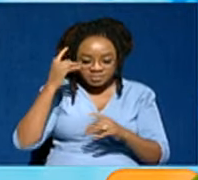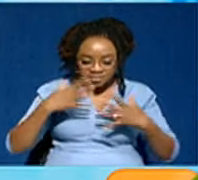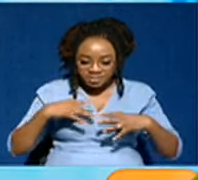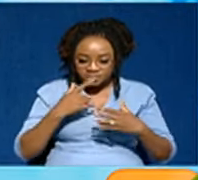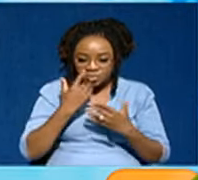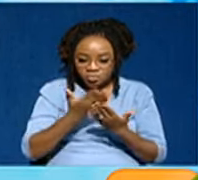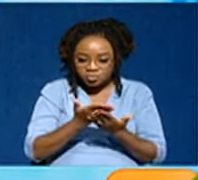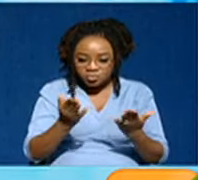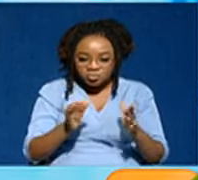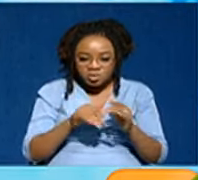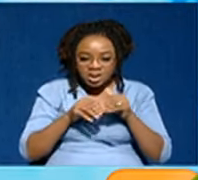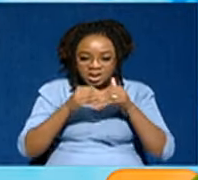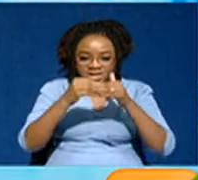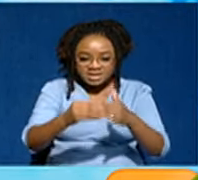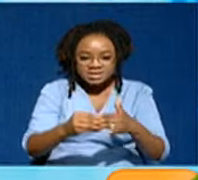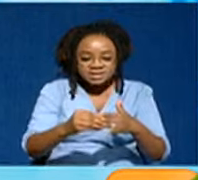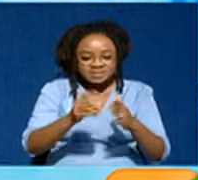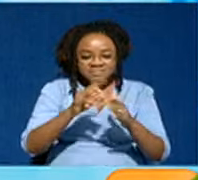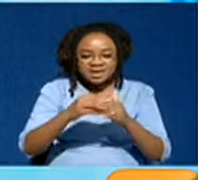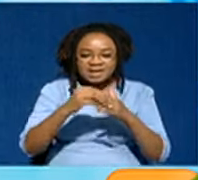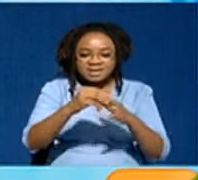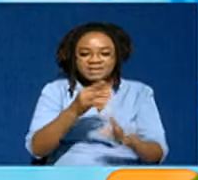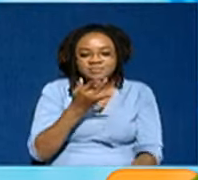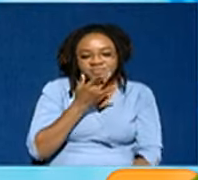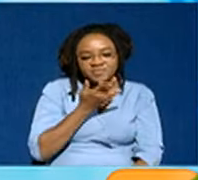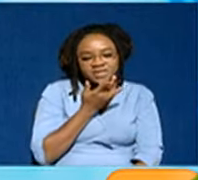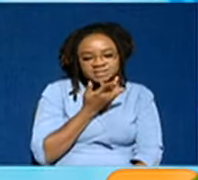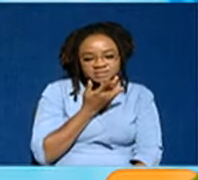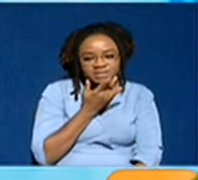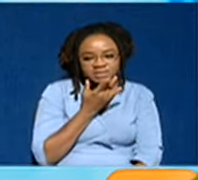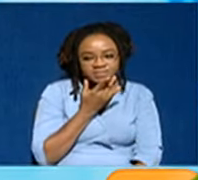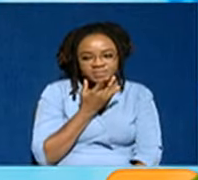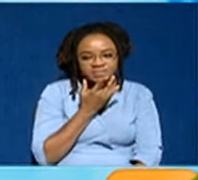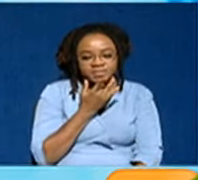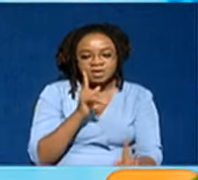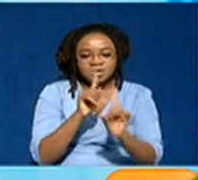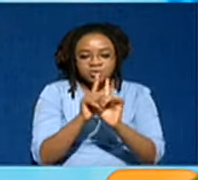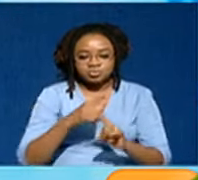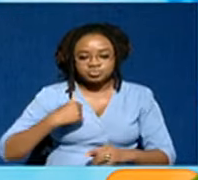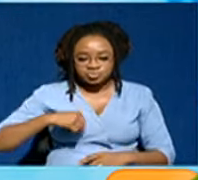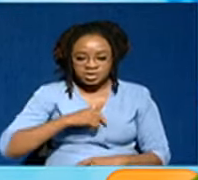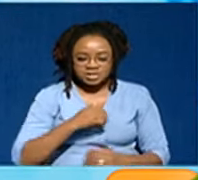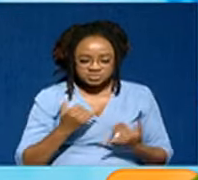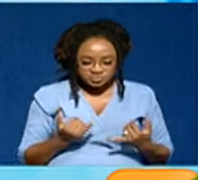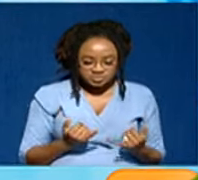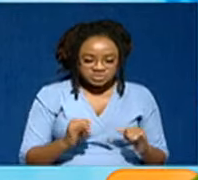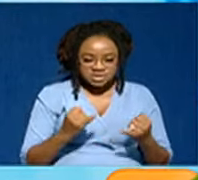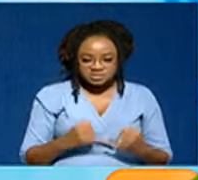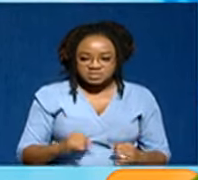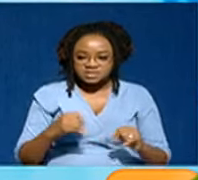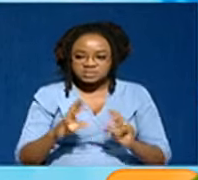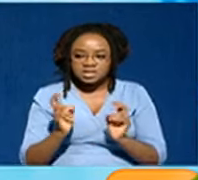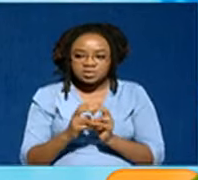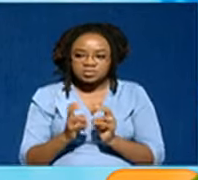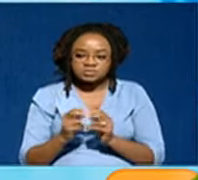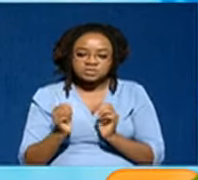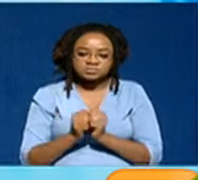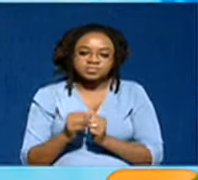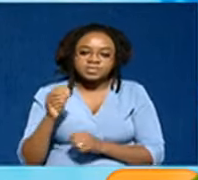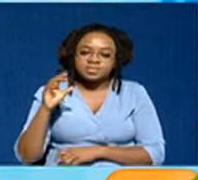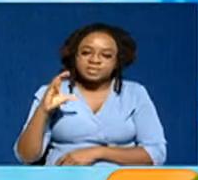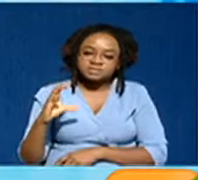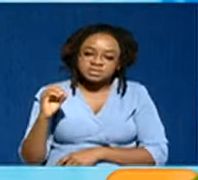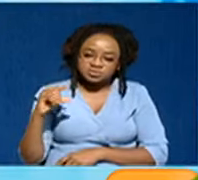they do this with impunity. And we have even tried out of our way to reach out to especially the Council of Governors so that they can come to